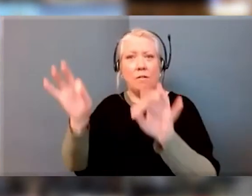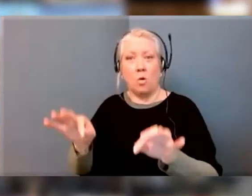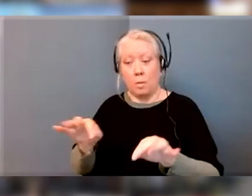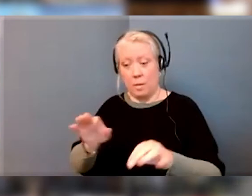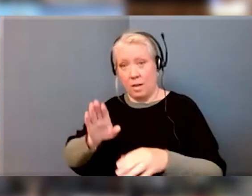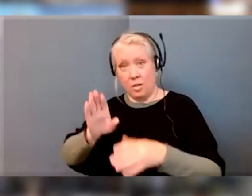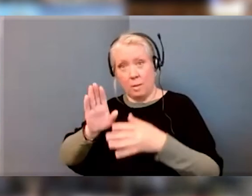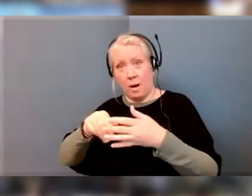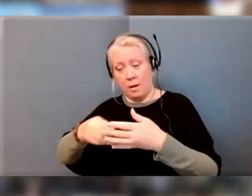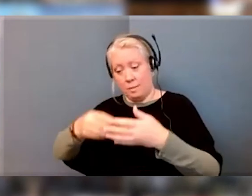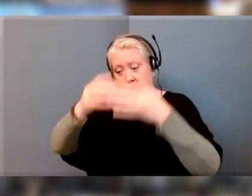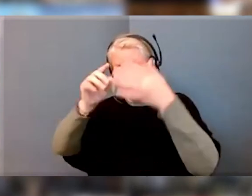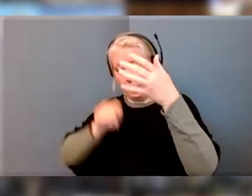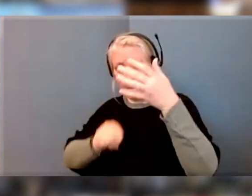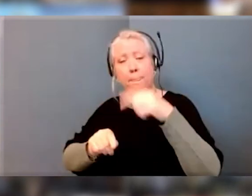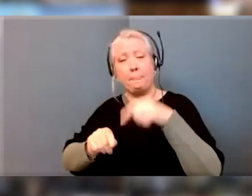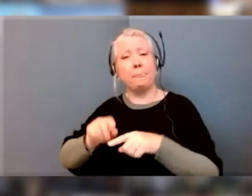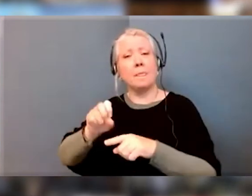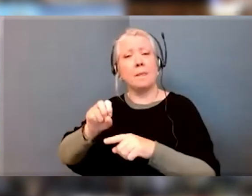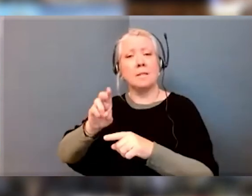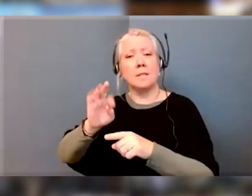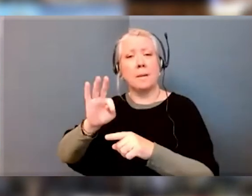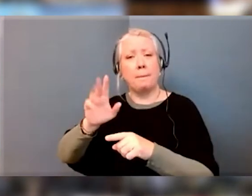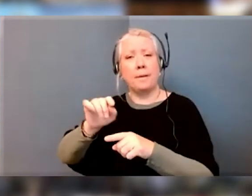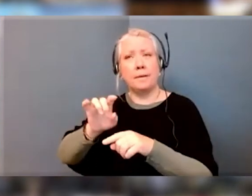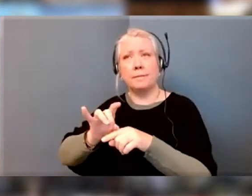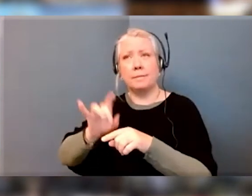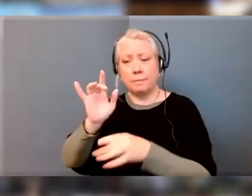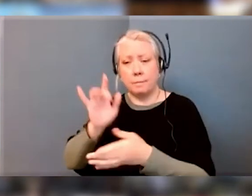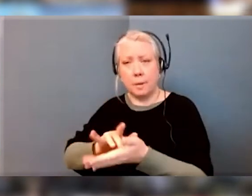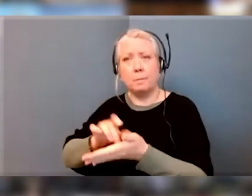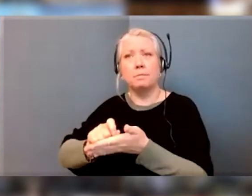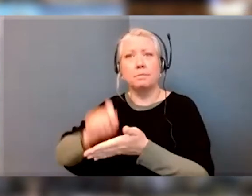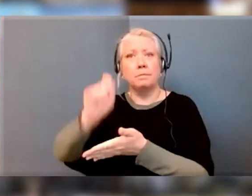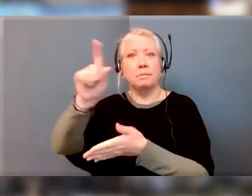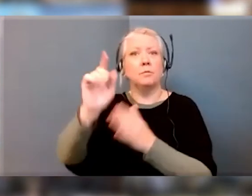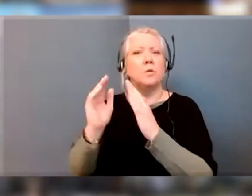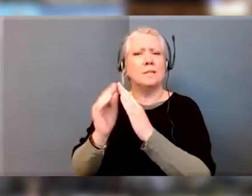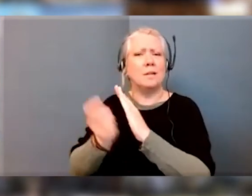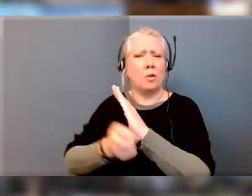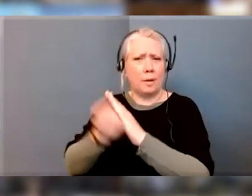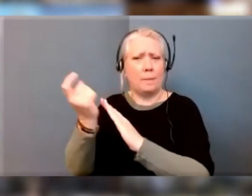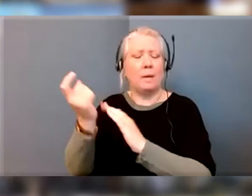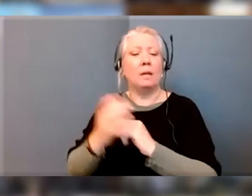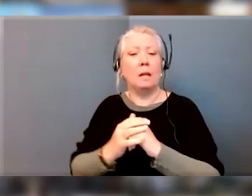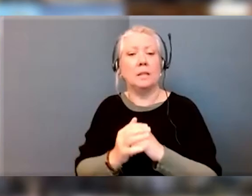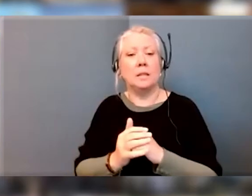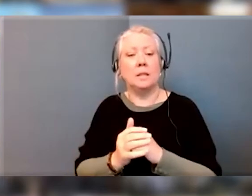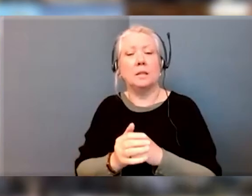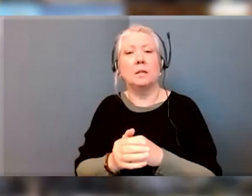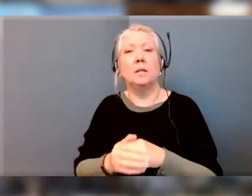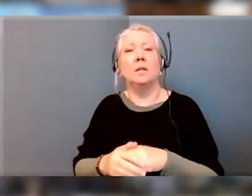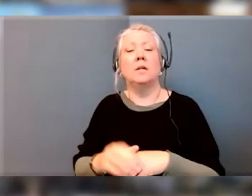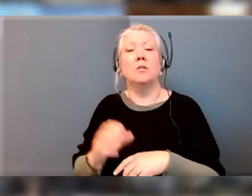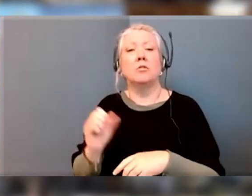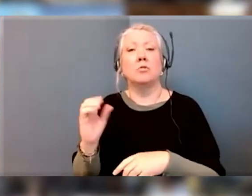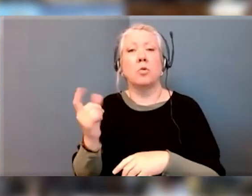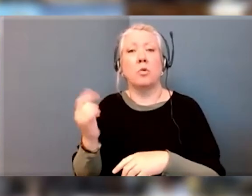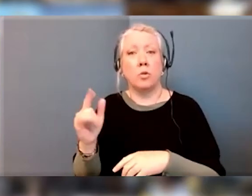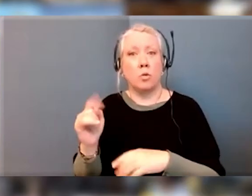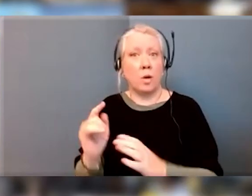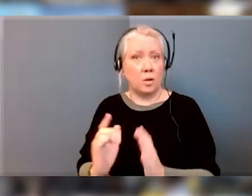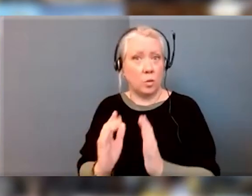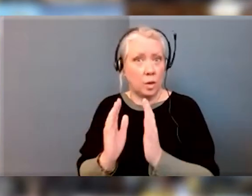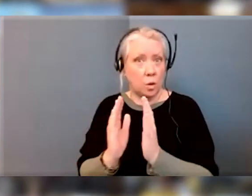that form, it'll automatically be sent to the city. Just a note on the grant request that